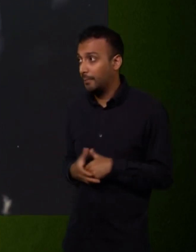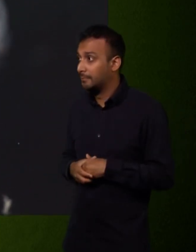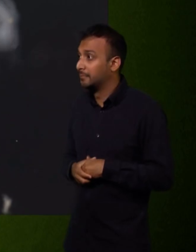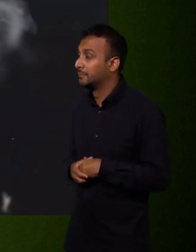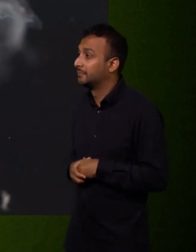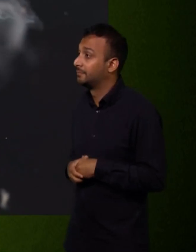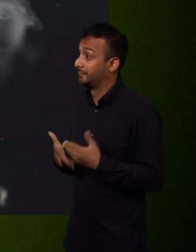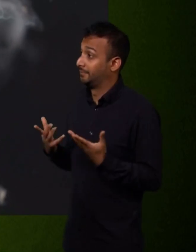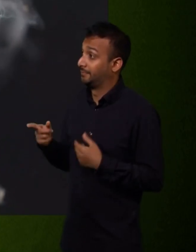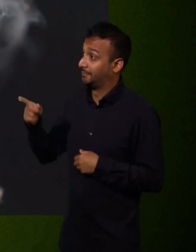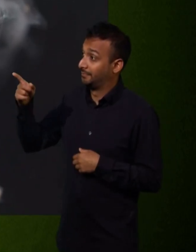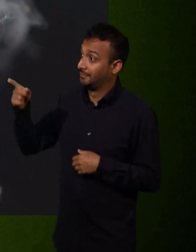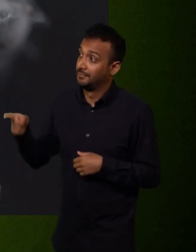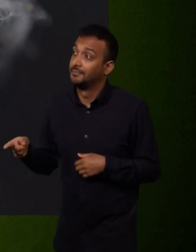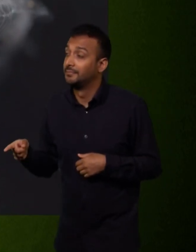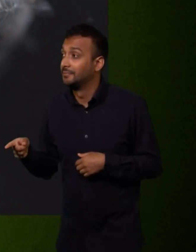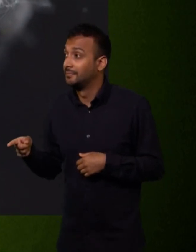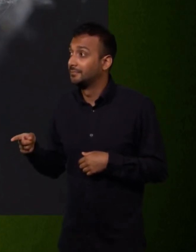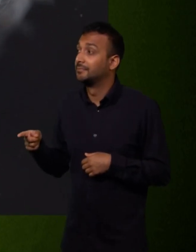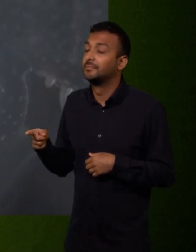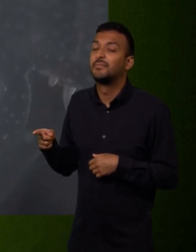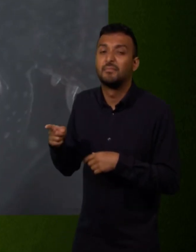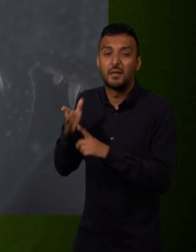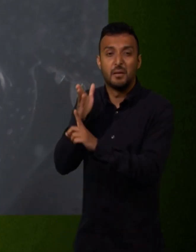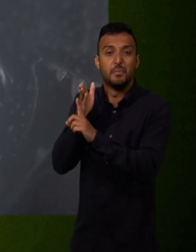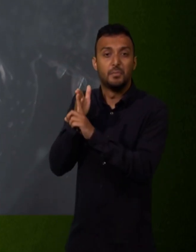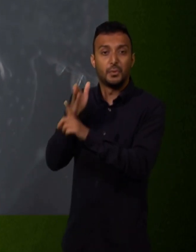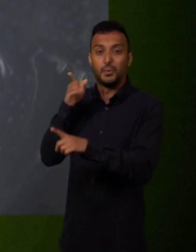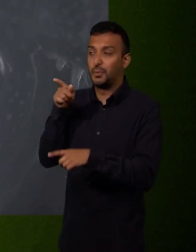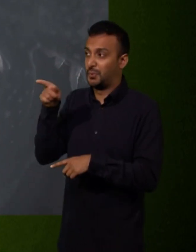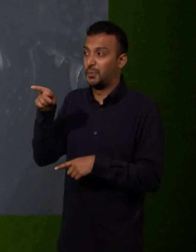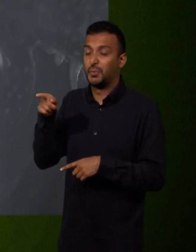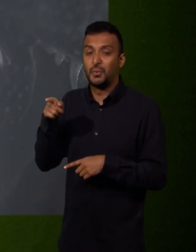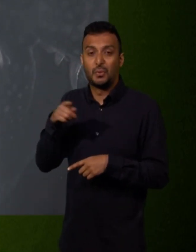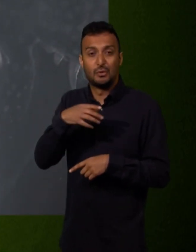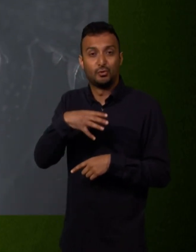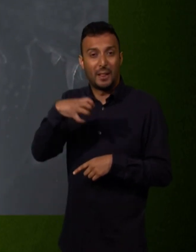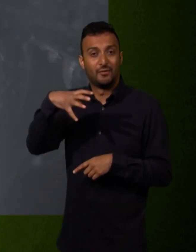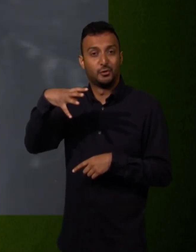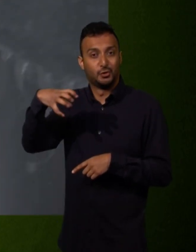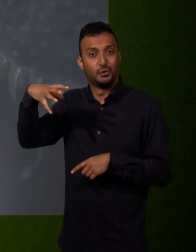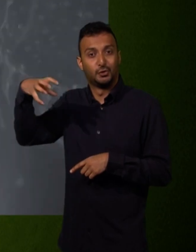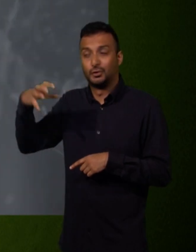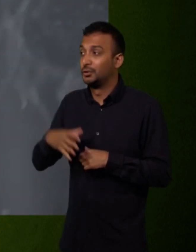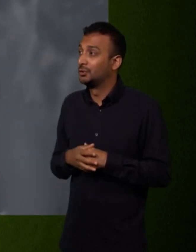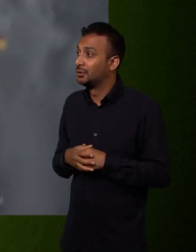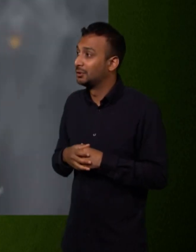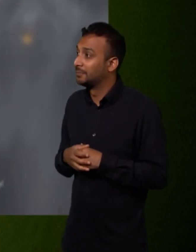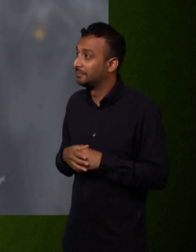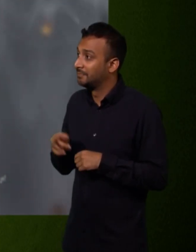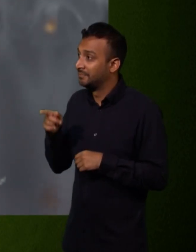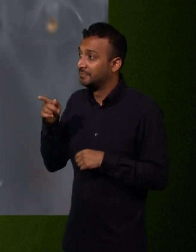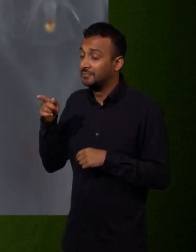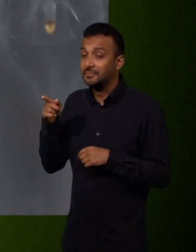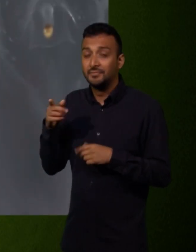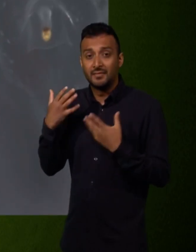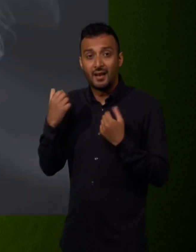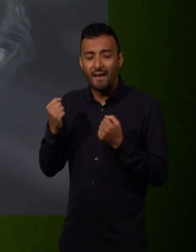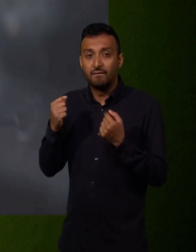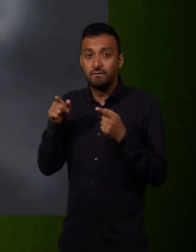They now have their distinctive bell shape, eye spots that can detect light and